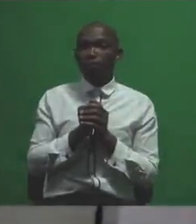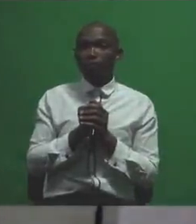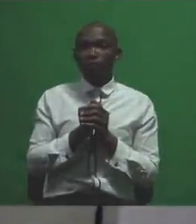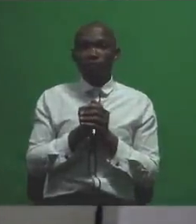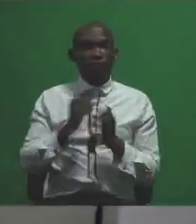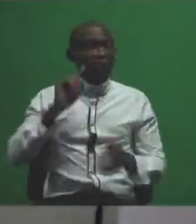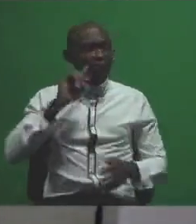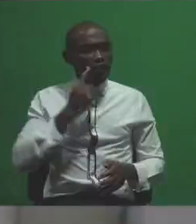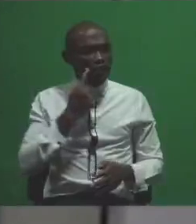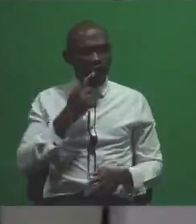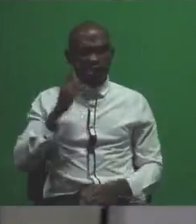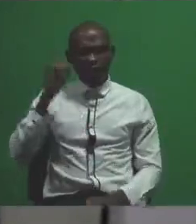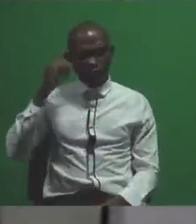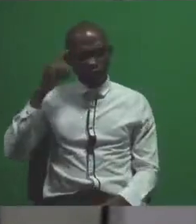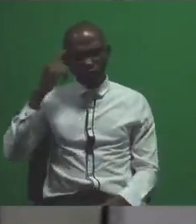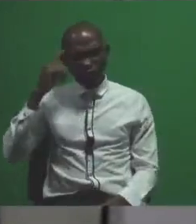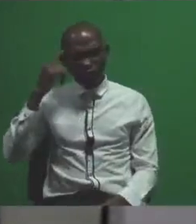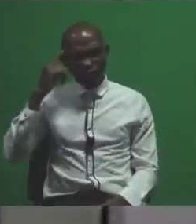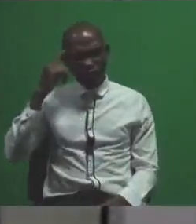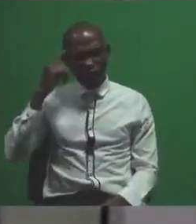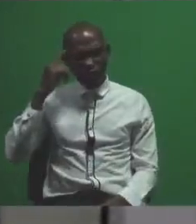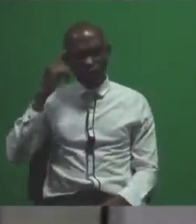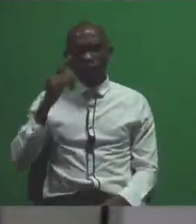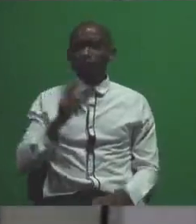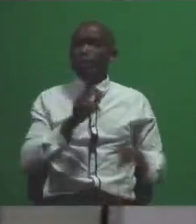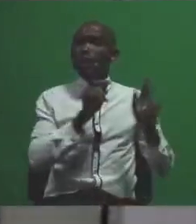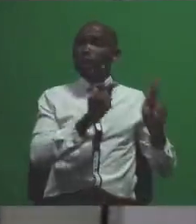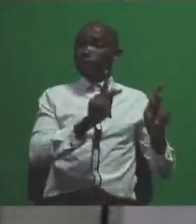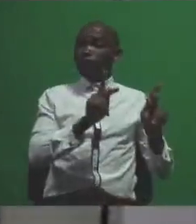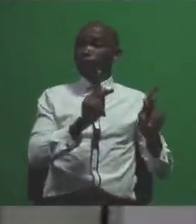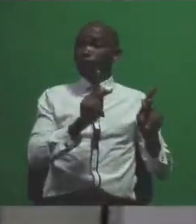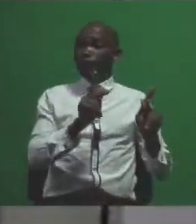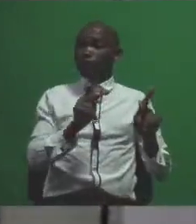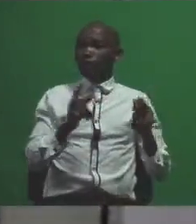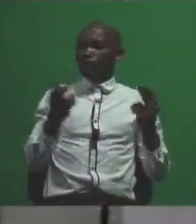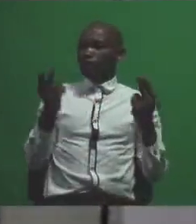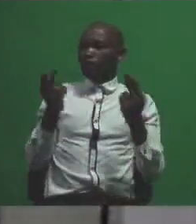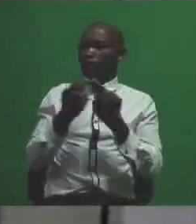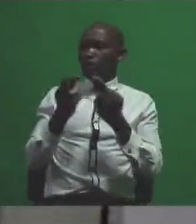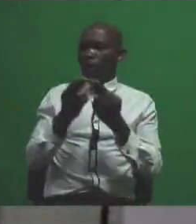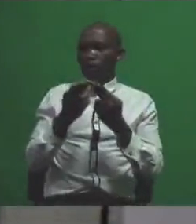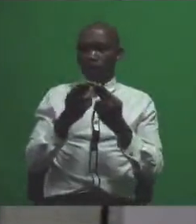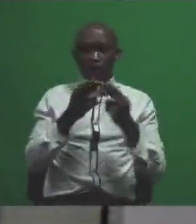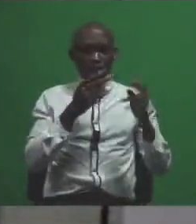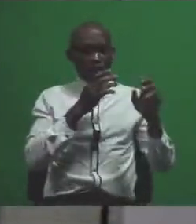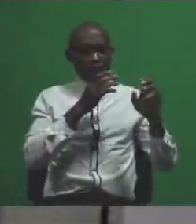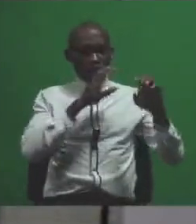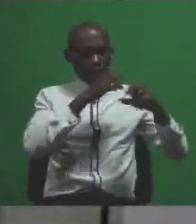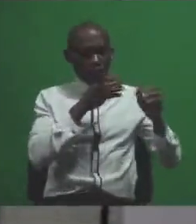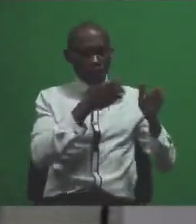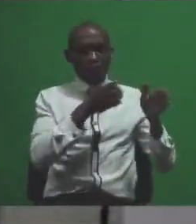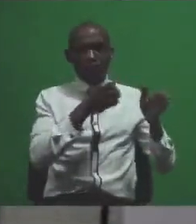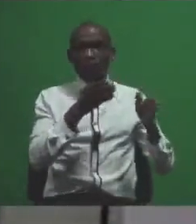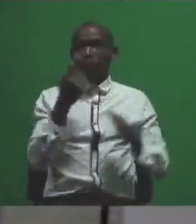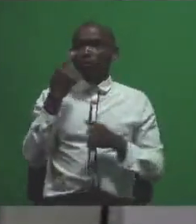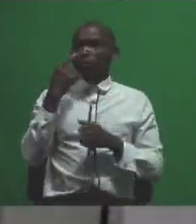Try to think. Do you think is it look like a laboratory? Because